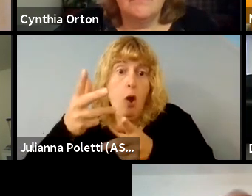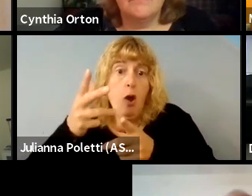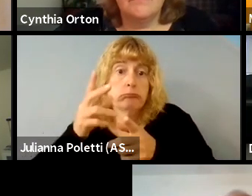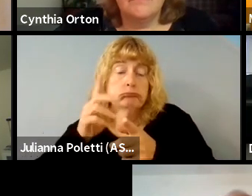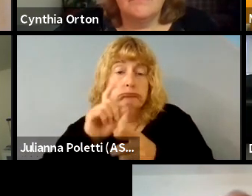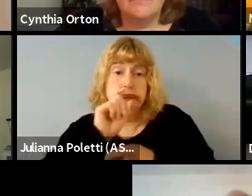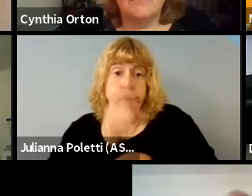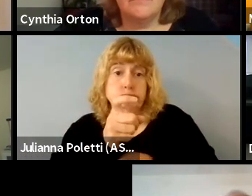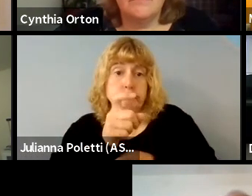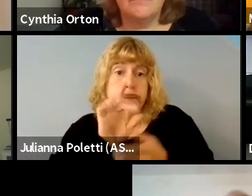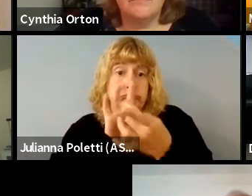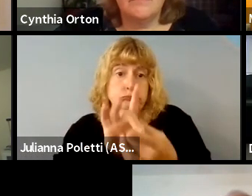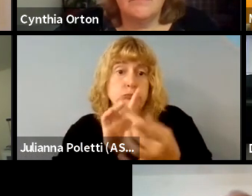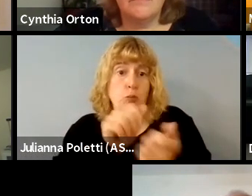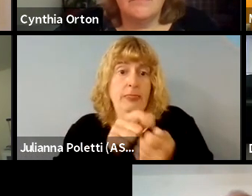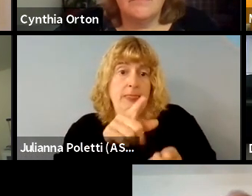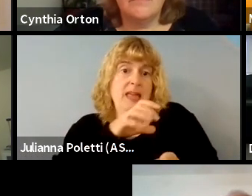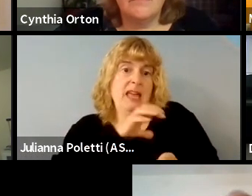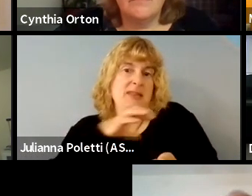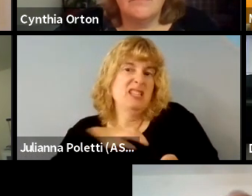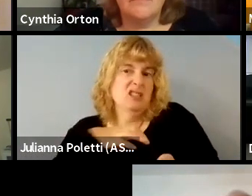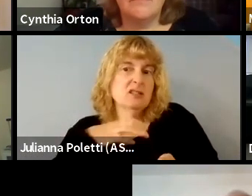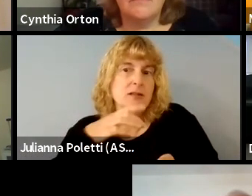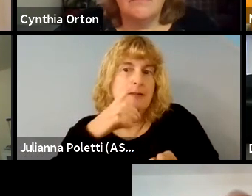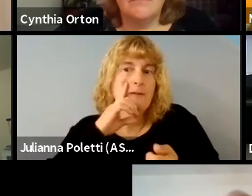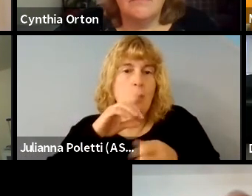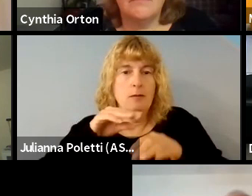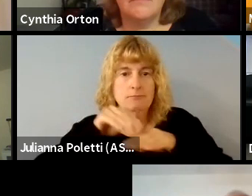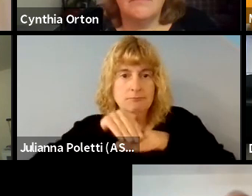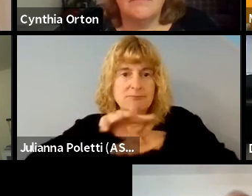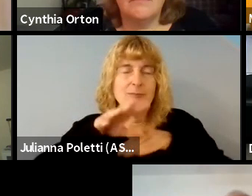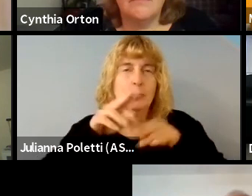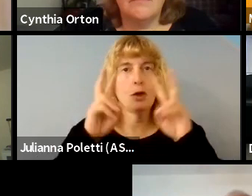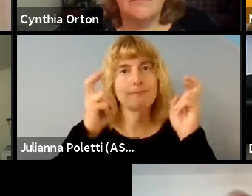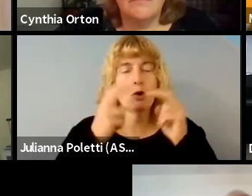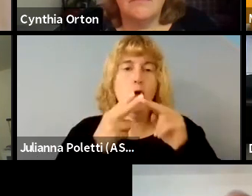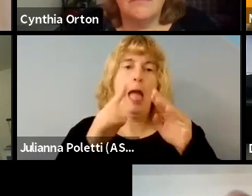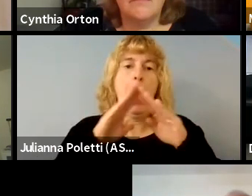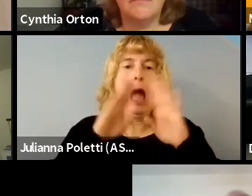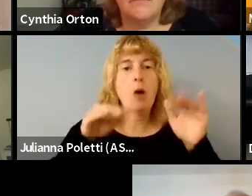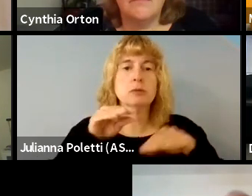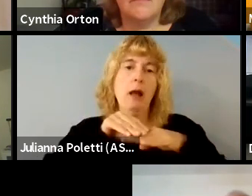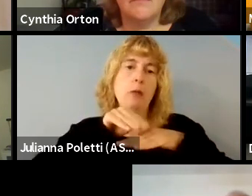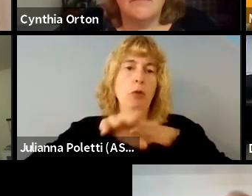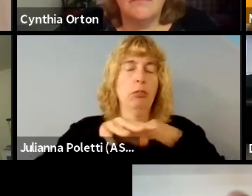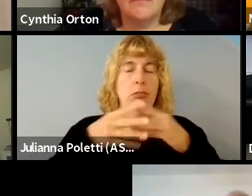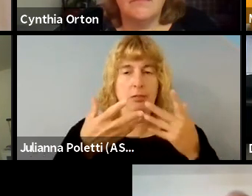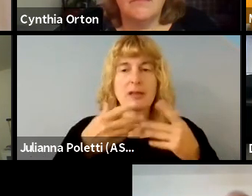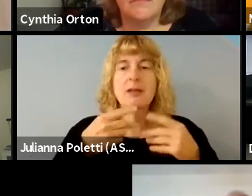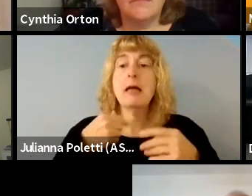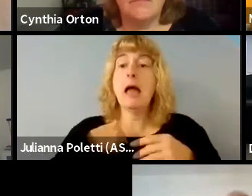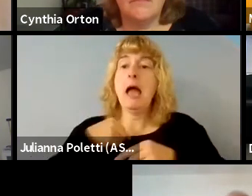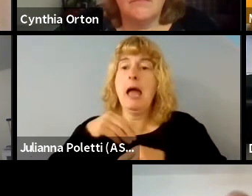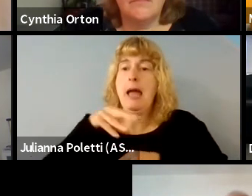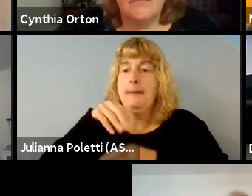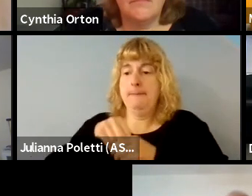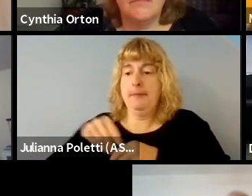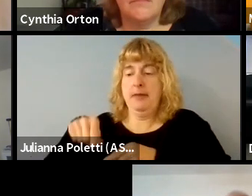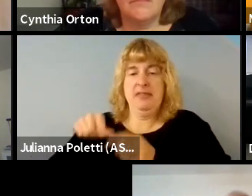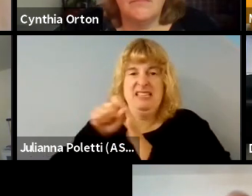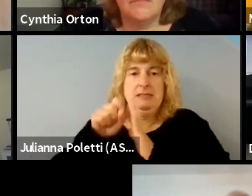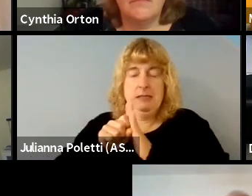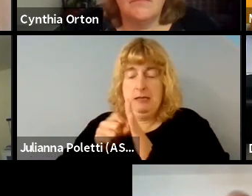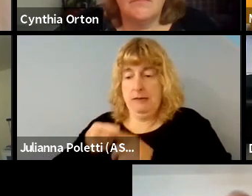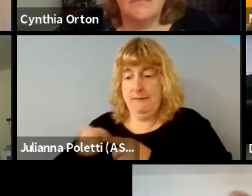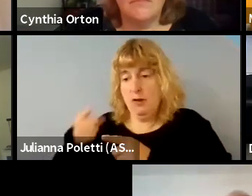word house counsel. I'm in the state operations division. We do a variety of things that include advising in FOIA, OMA. We